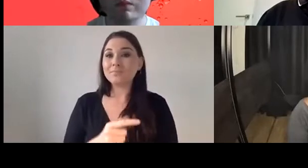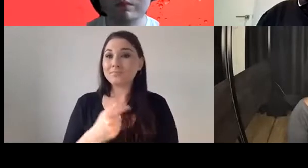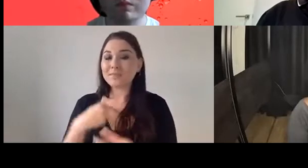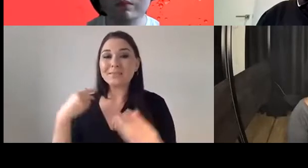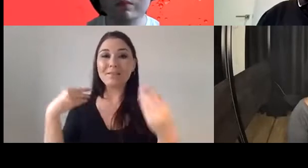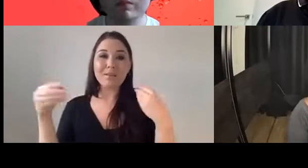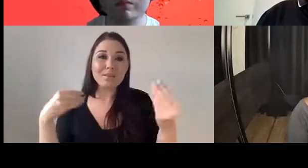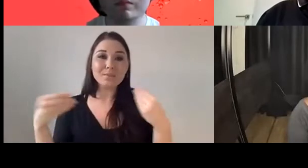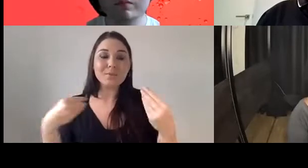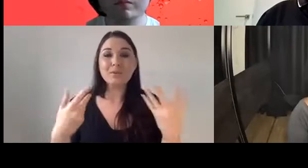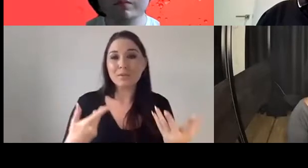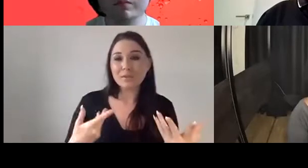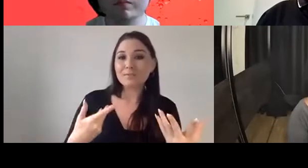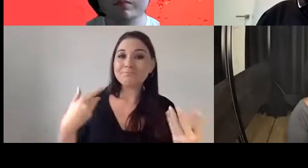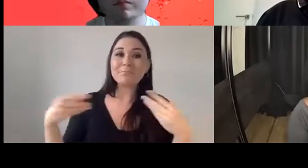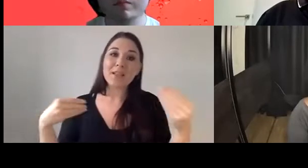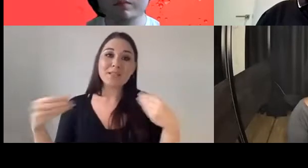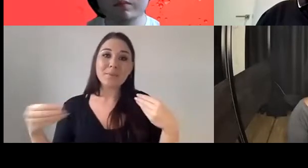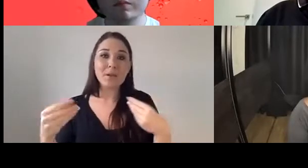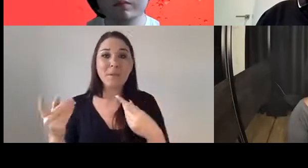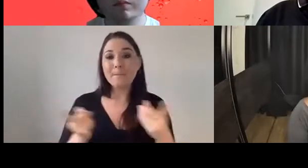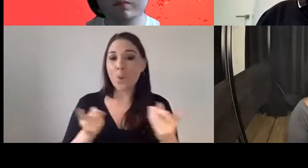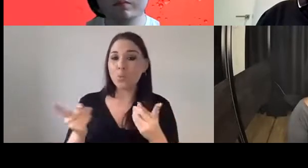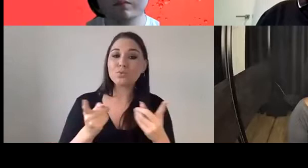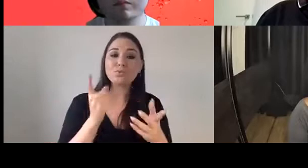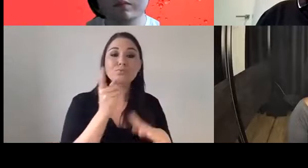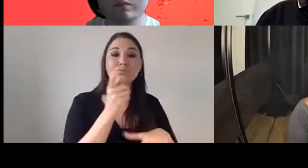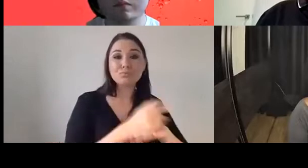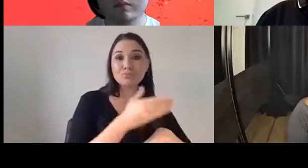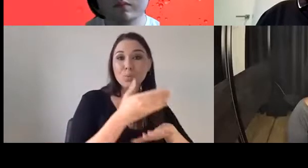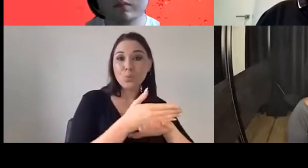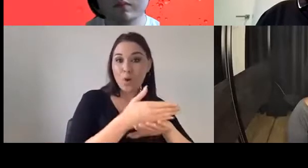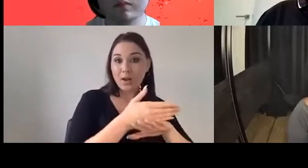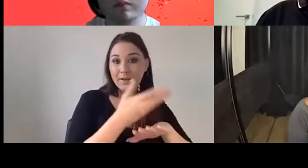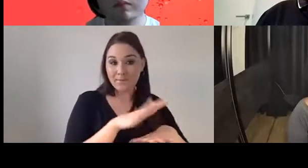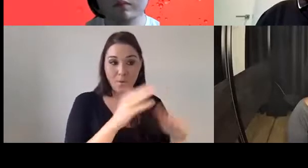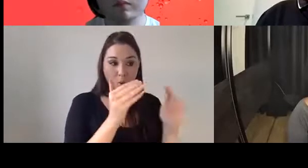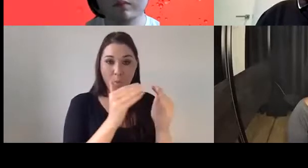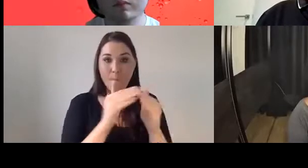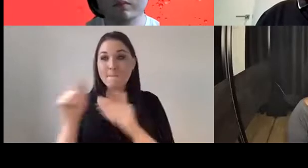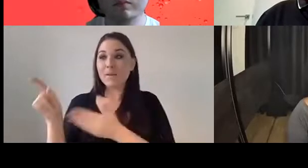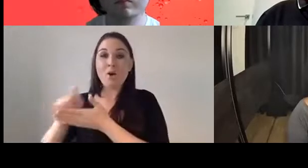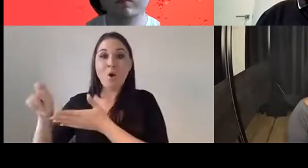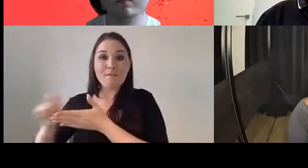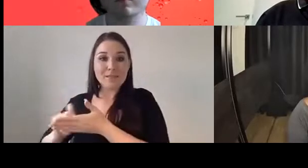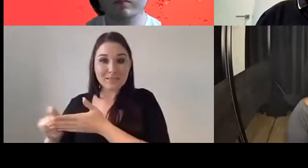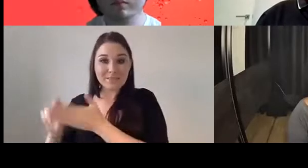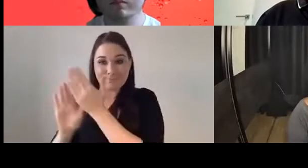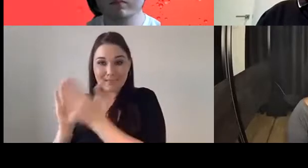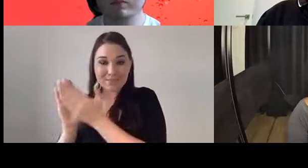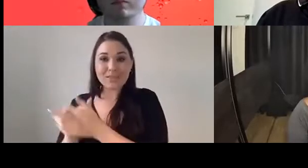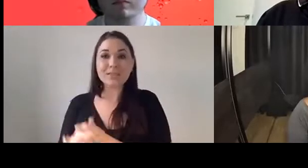arrangements, working from home and the office. But I think the clients that seem to be getting it right is giving